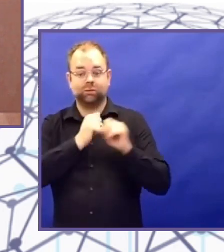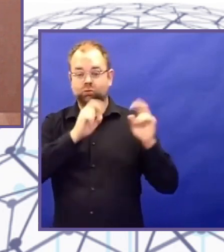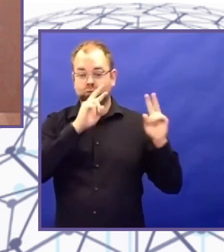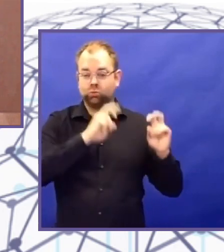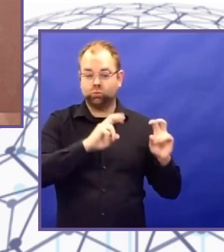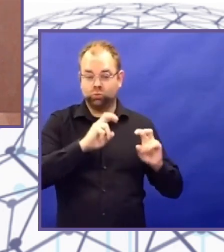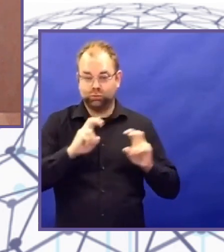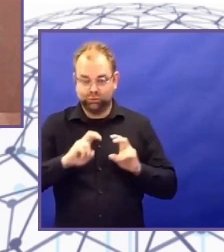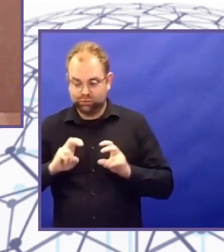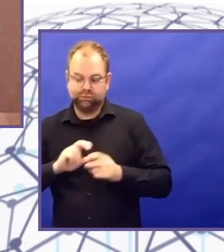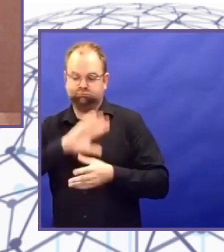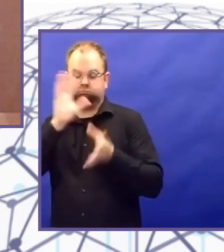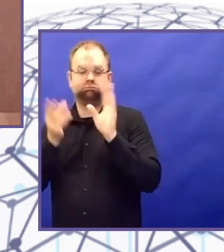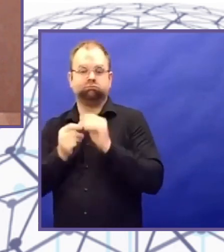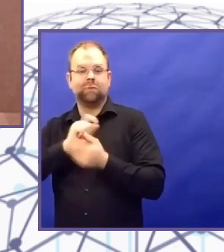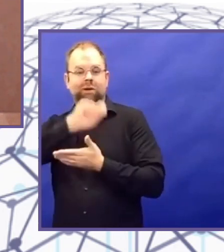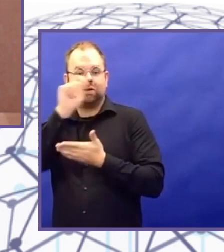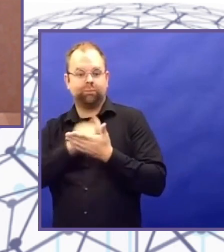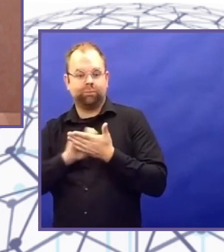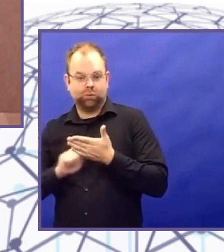So these are people aged between